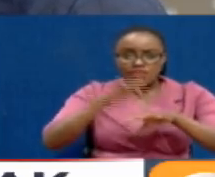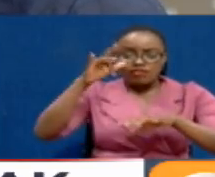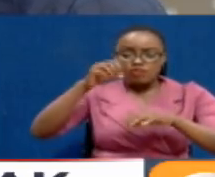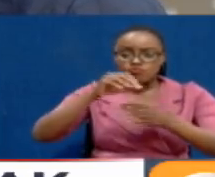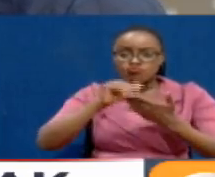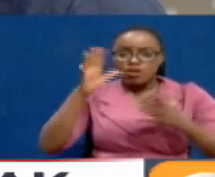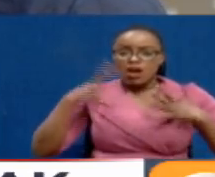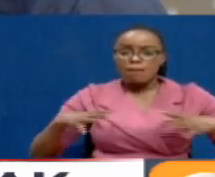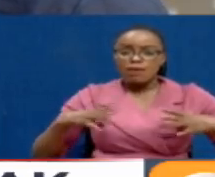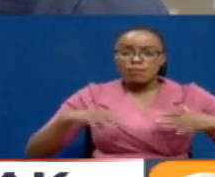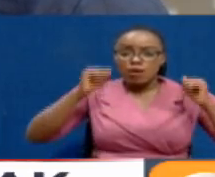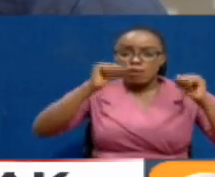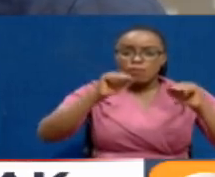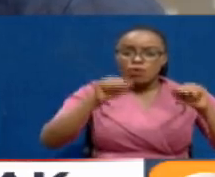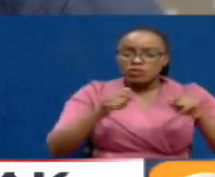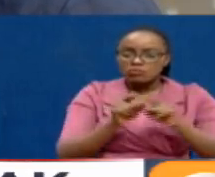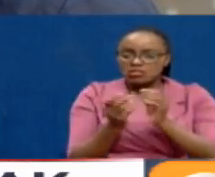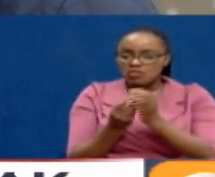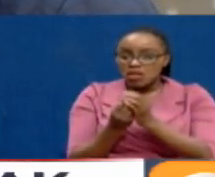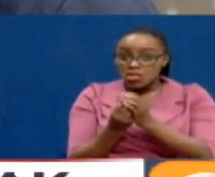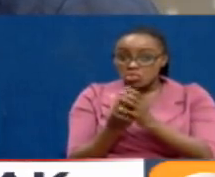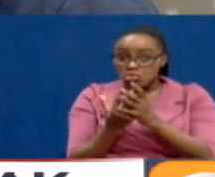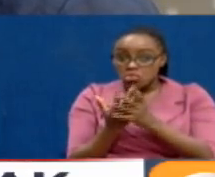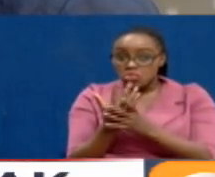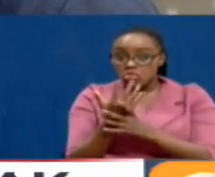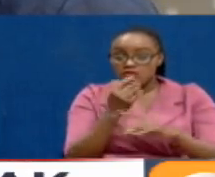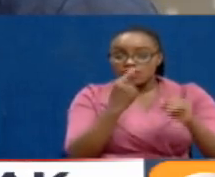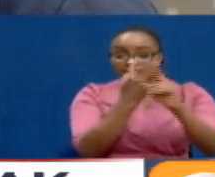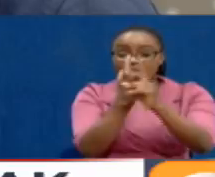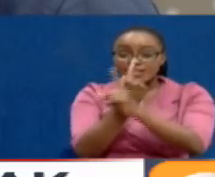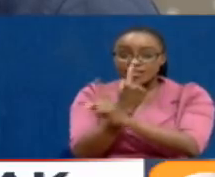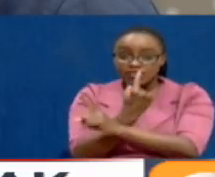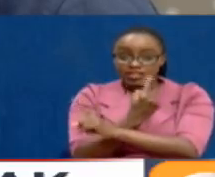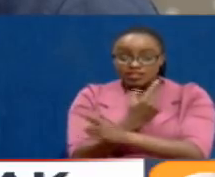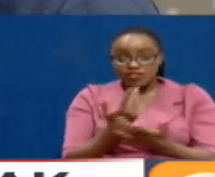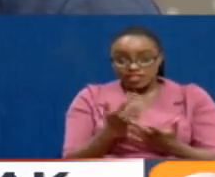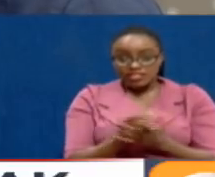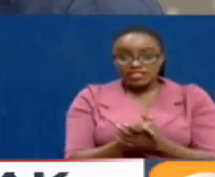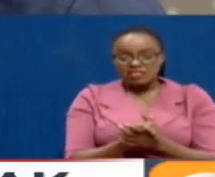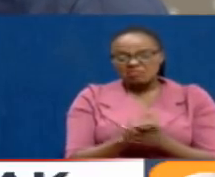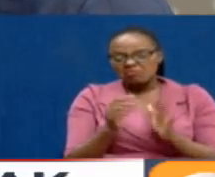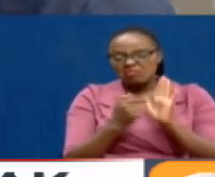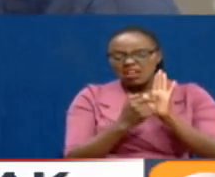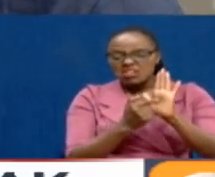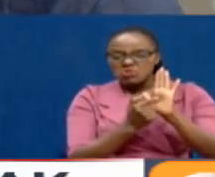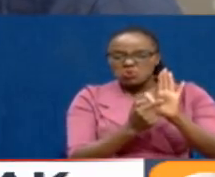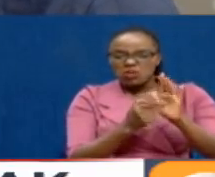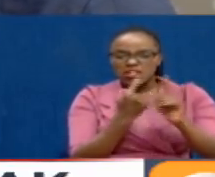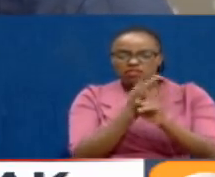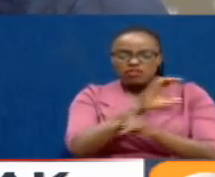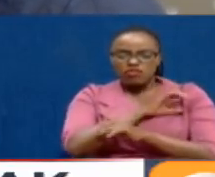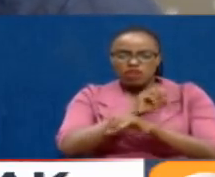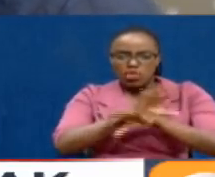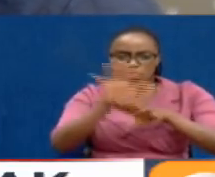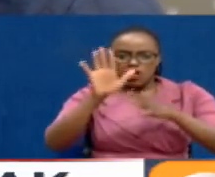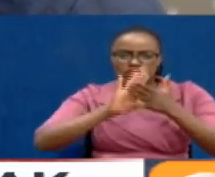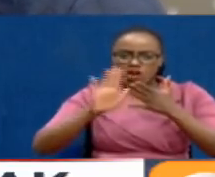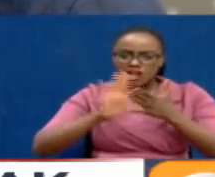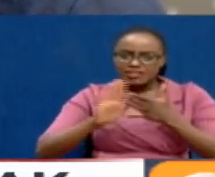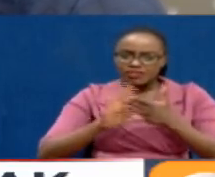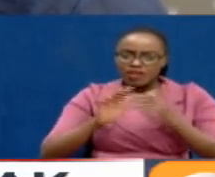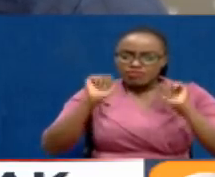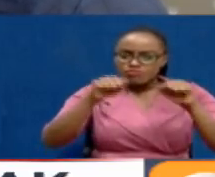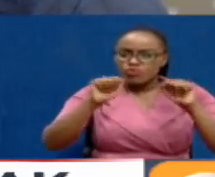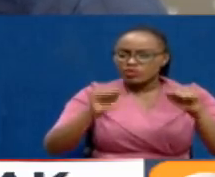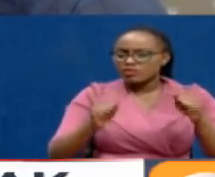more people, it could mutate, and mutations can bring in different characteristics. It could be able to spread faster. It may be able